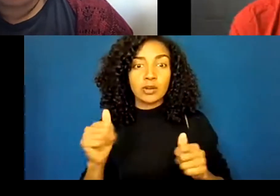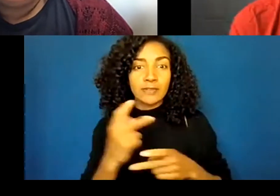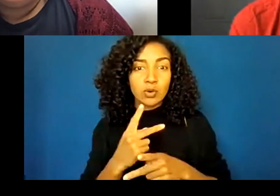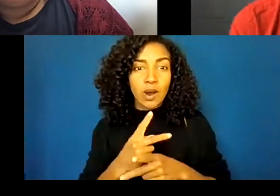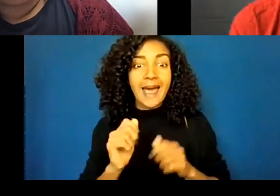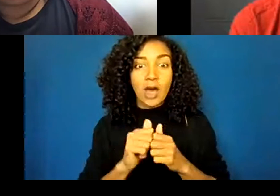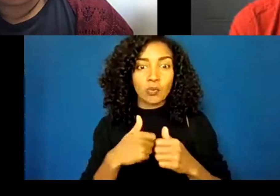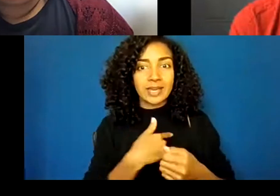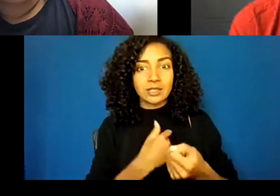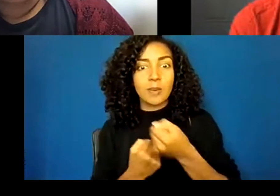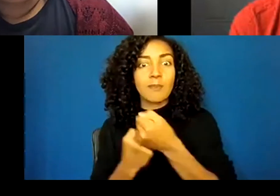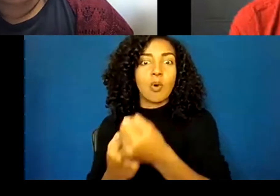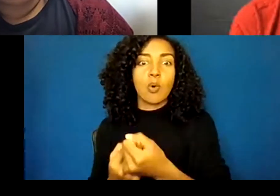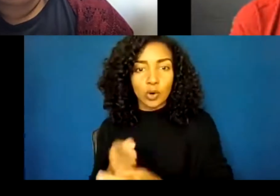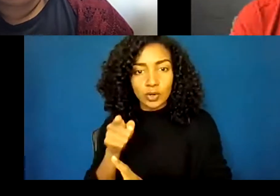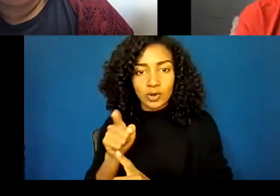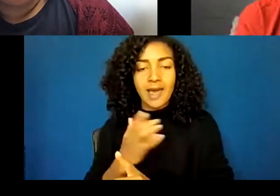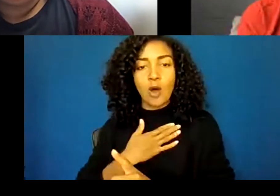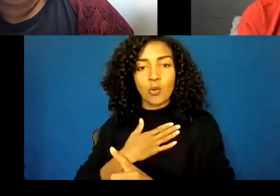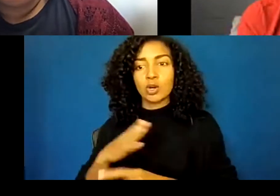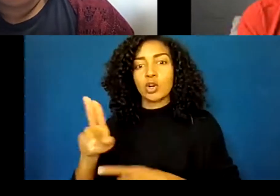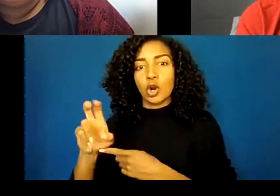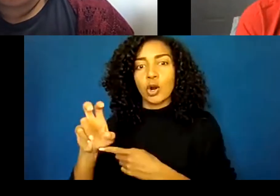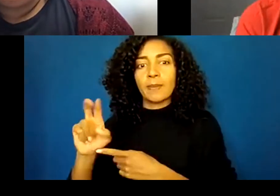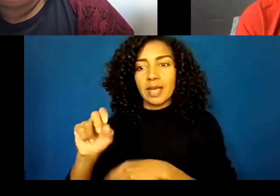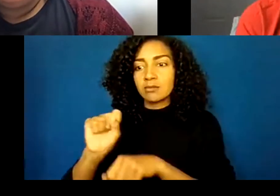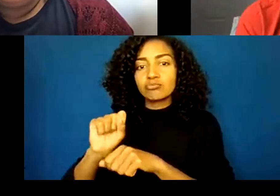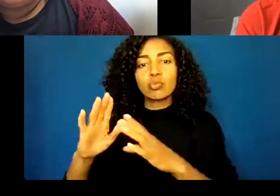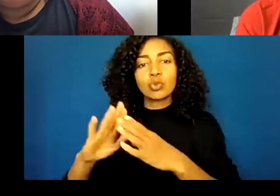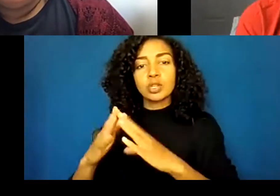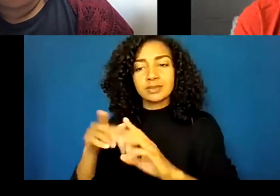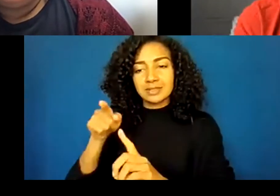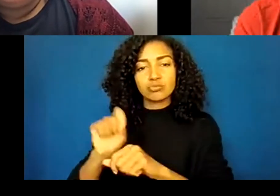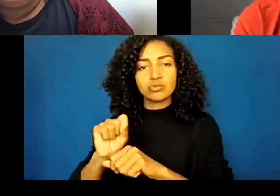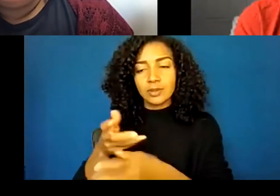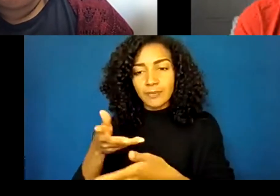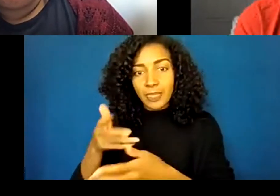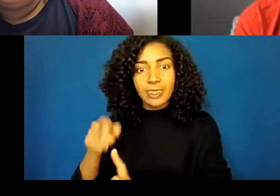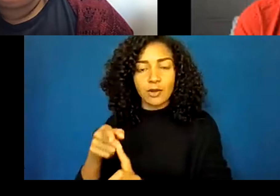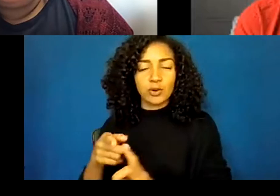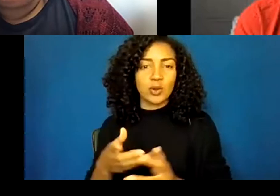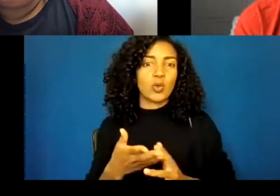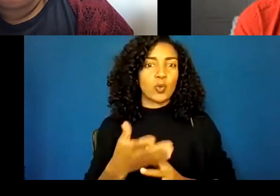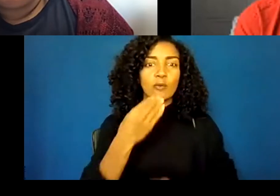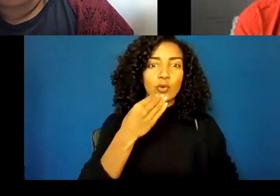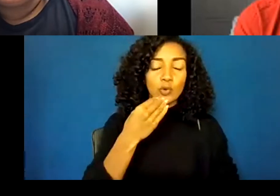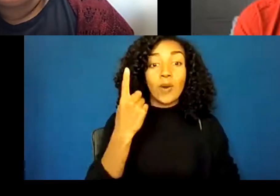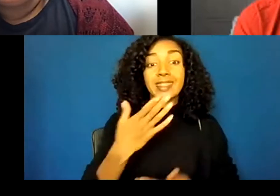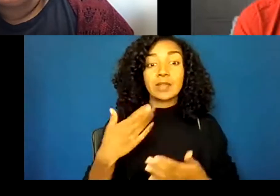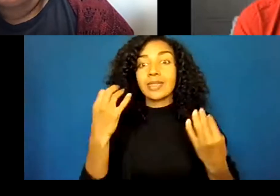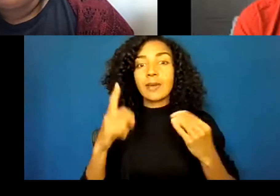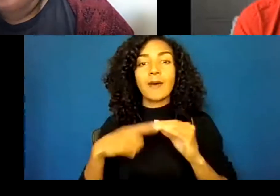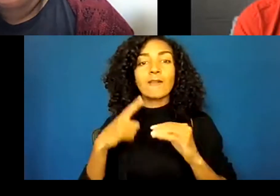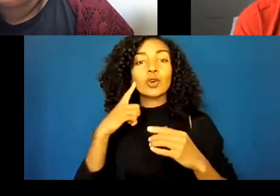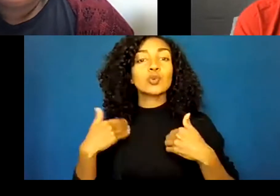urban work through that. And so some of the ways we were talking about with one of the youth programs was something as